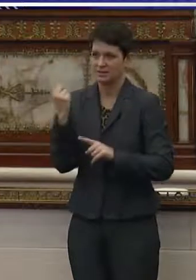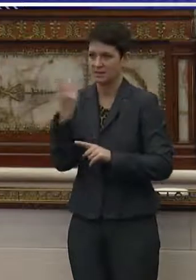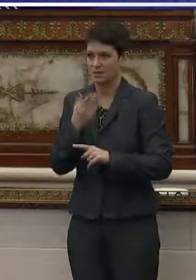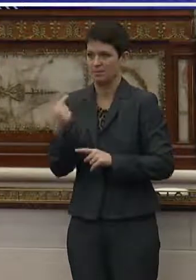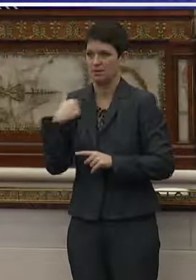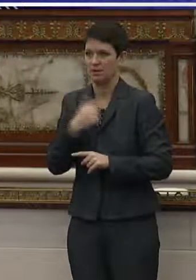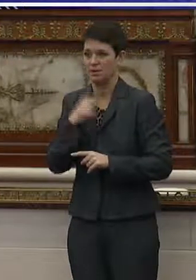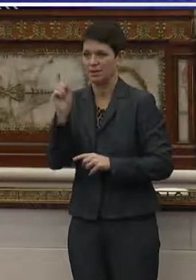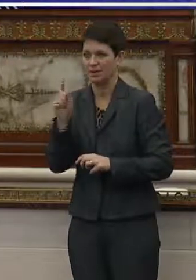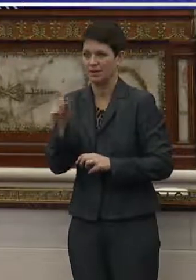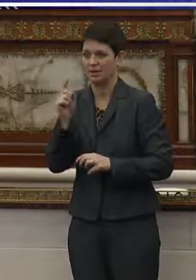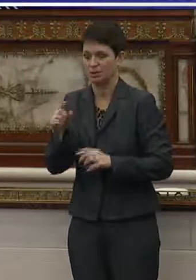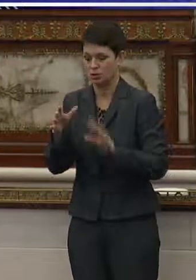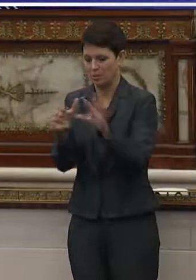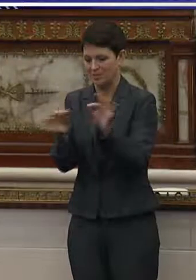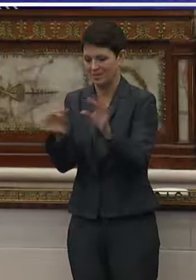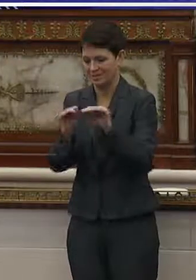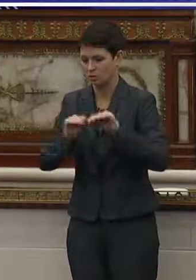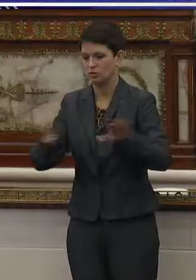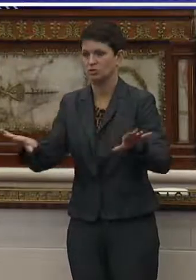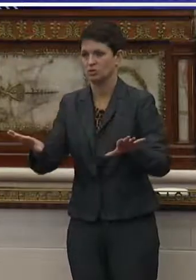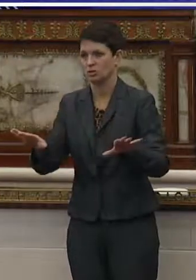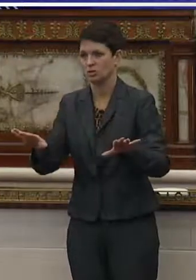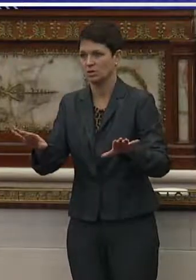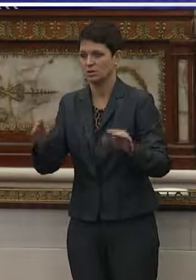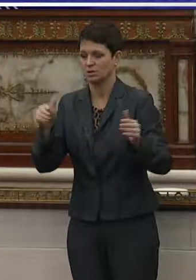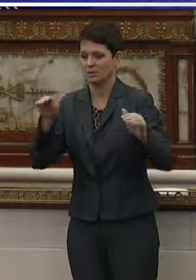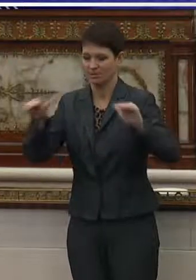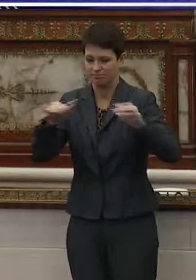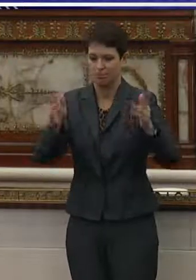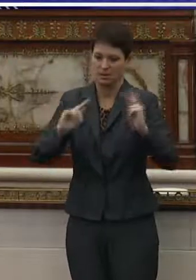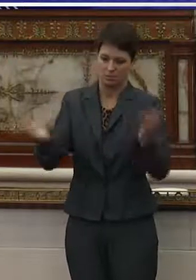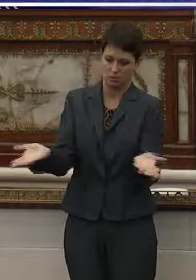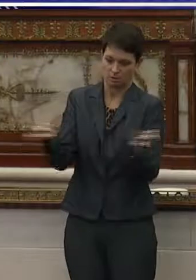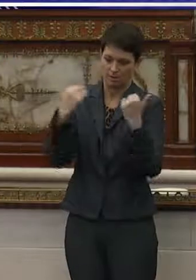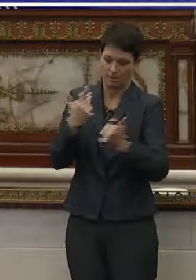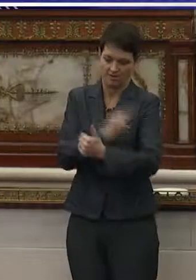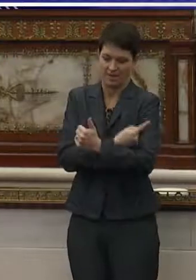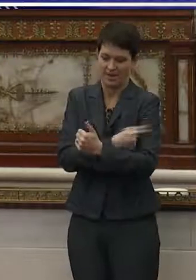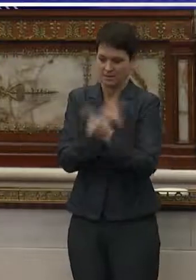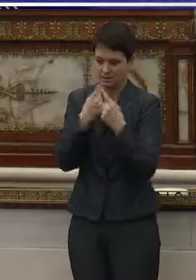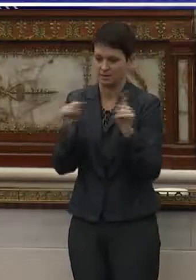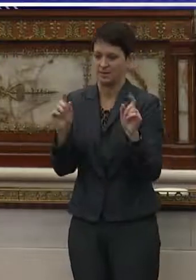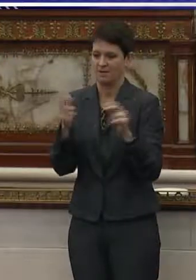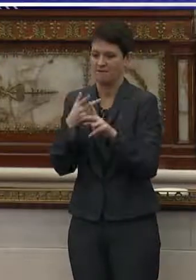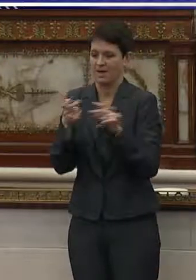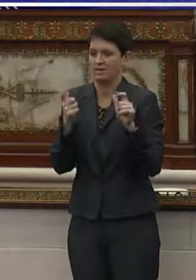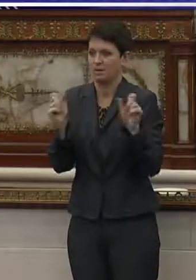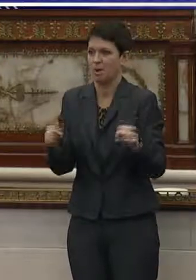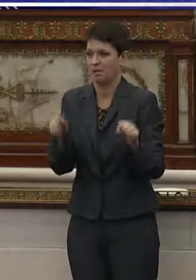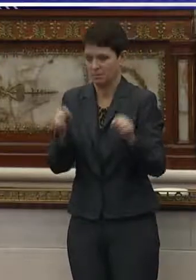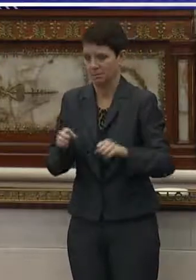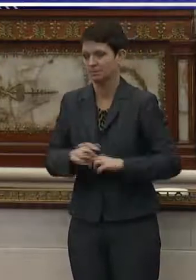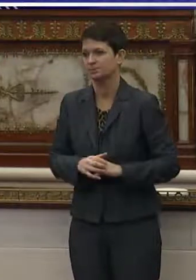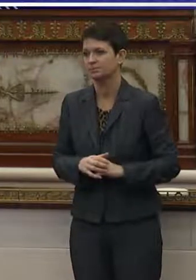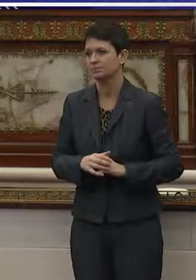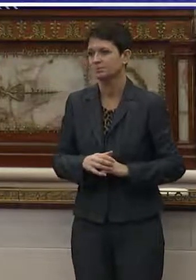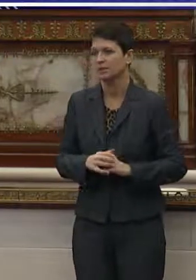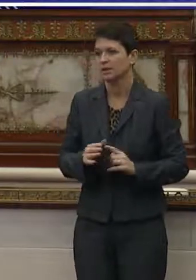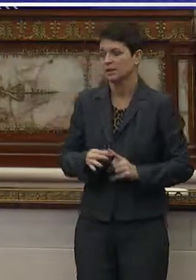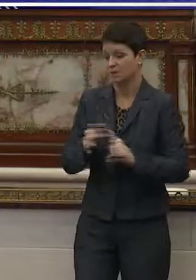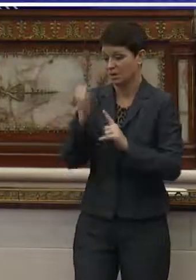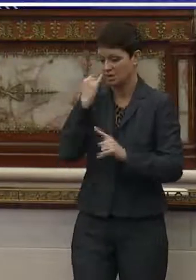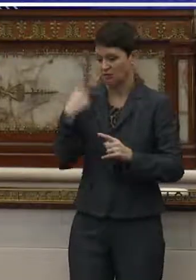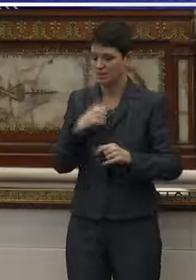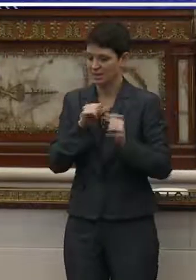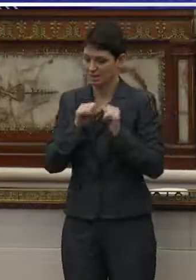to message so that way we can get as many people vaccinated as possible with all the tools we have at our disposal, especially as we continue